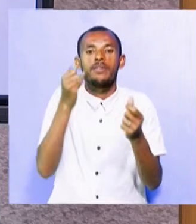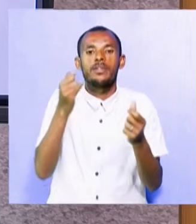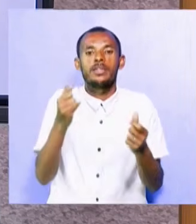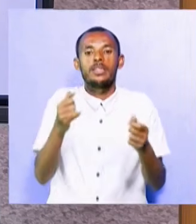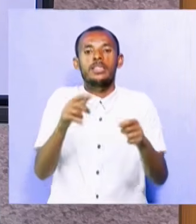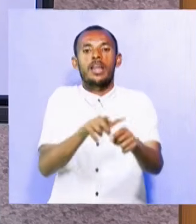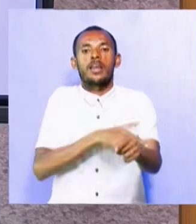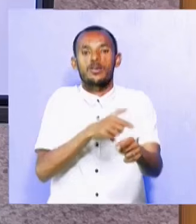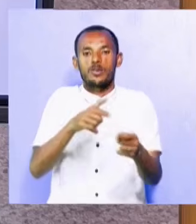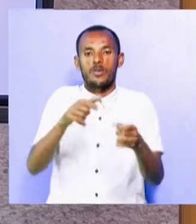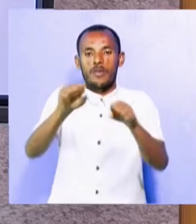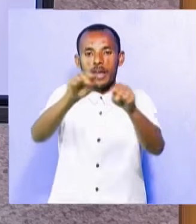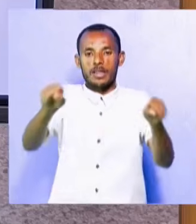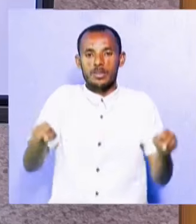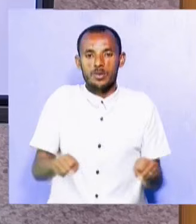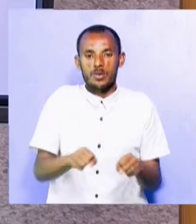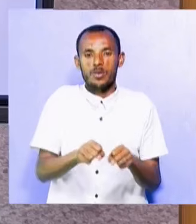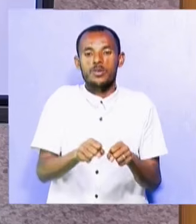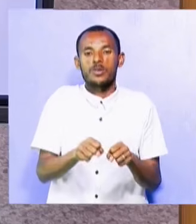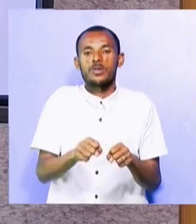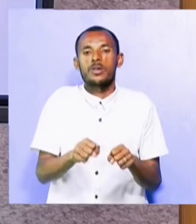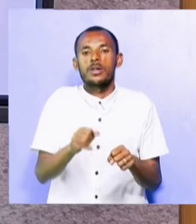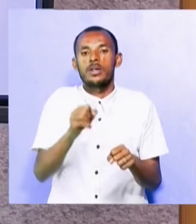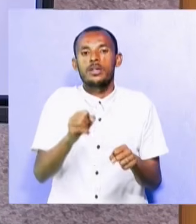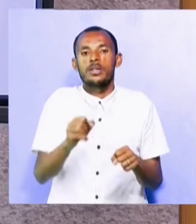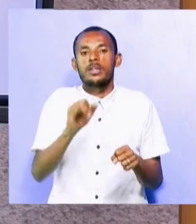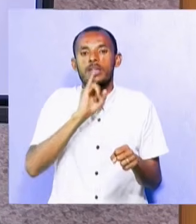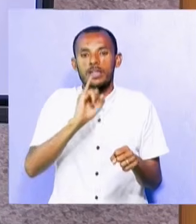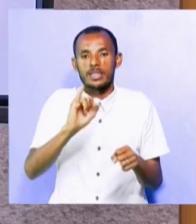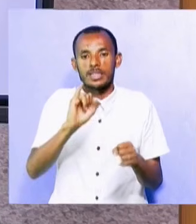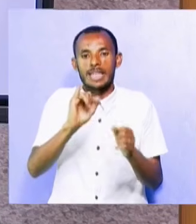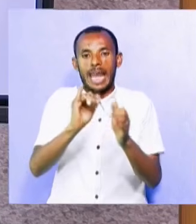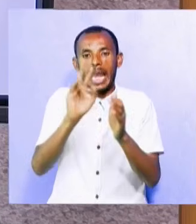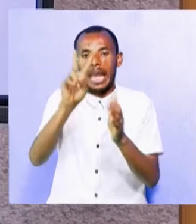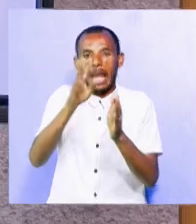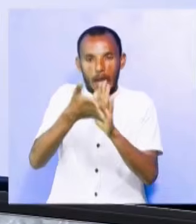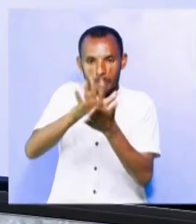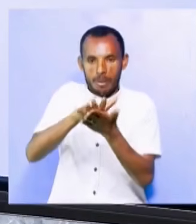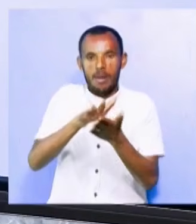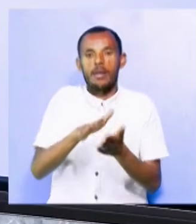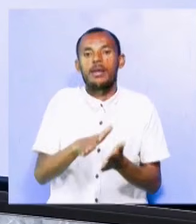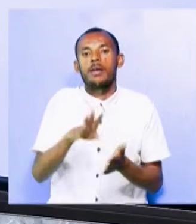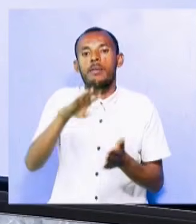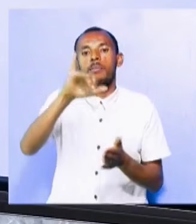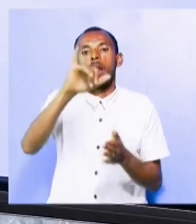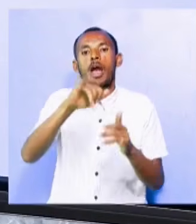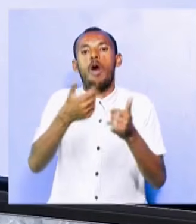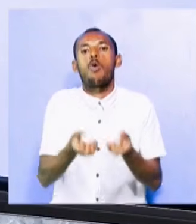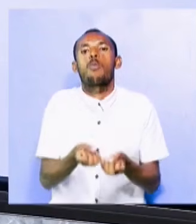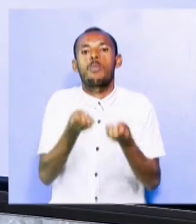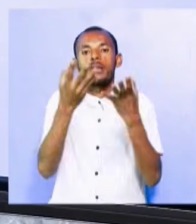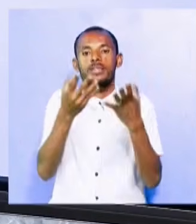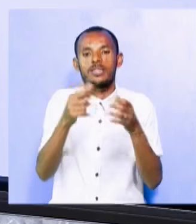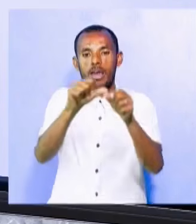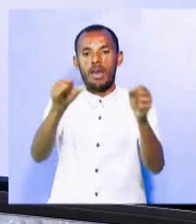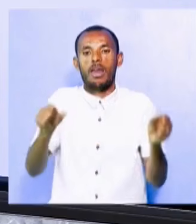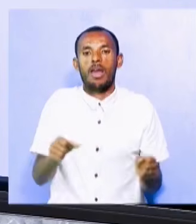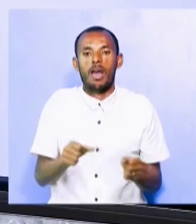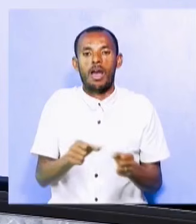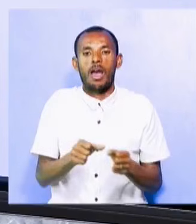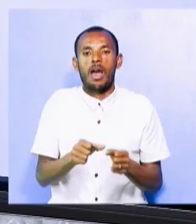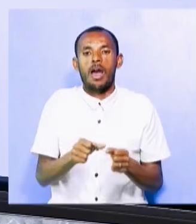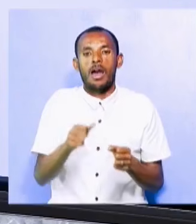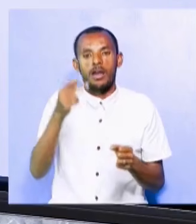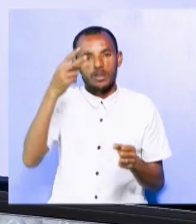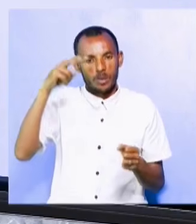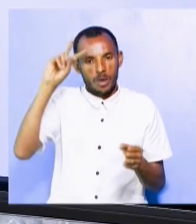the square of, if the length of a square is doubled, by how much the area of the